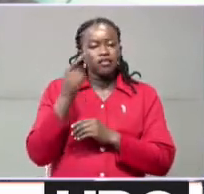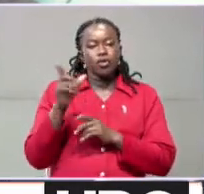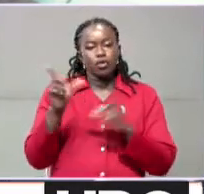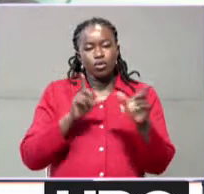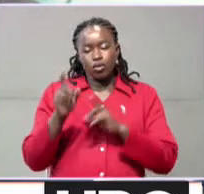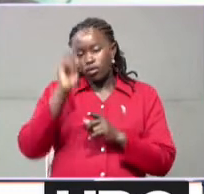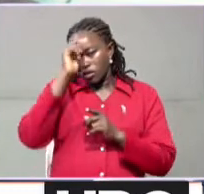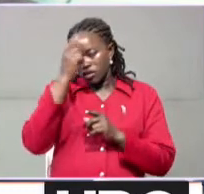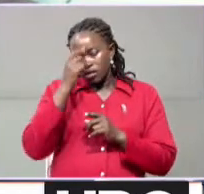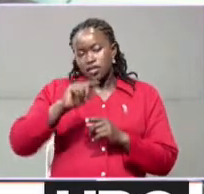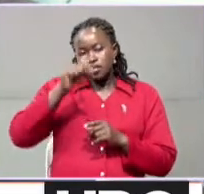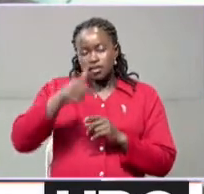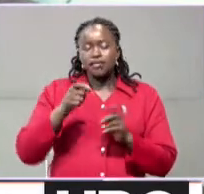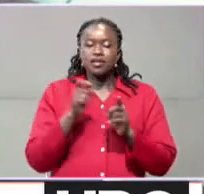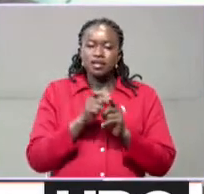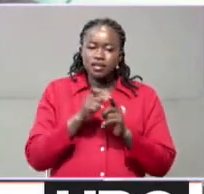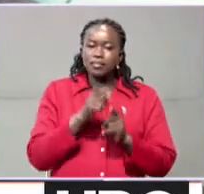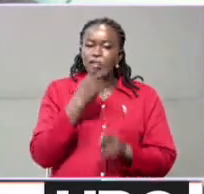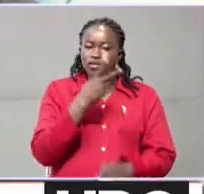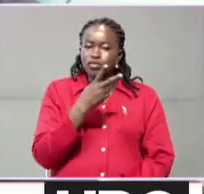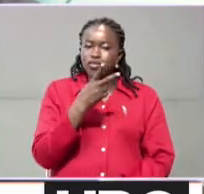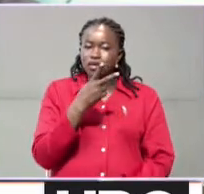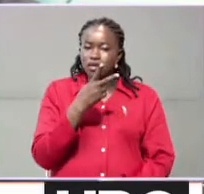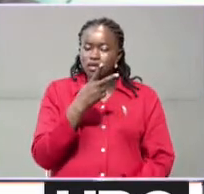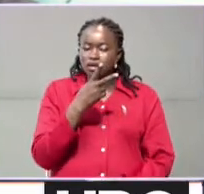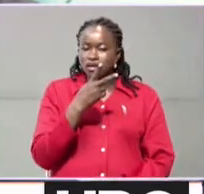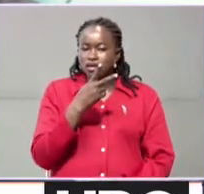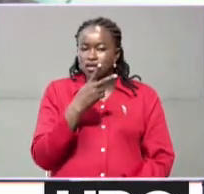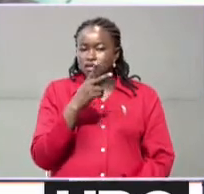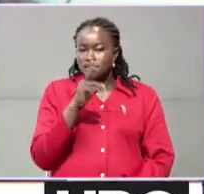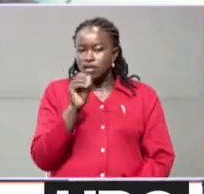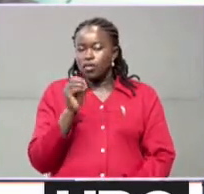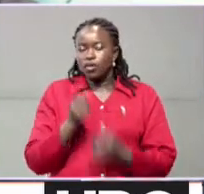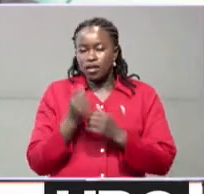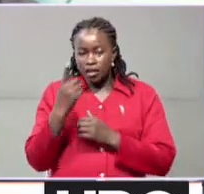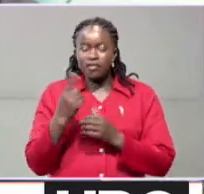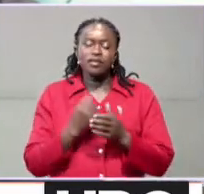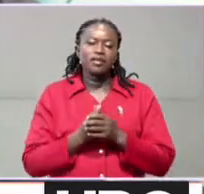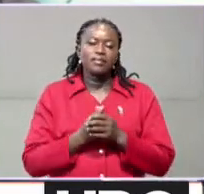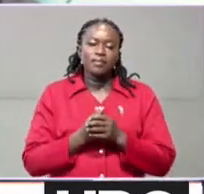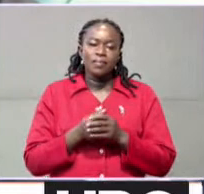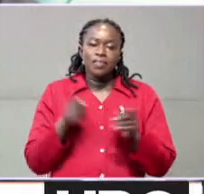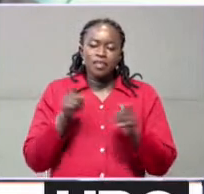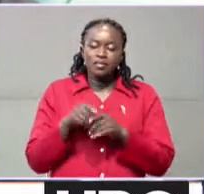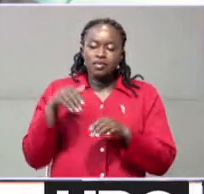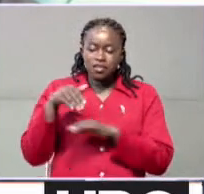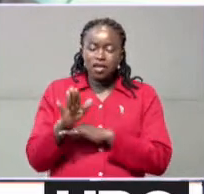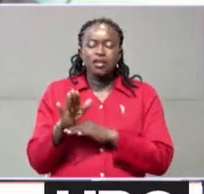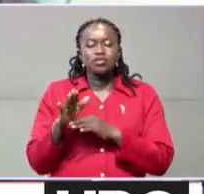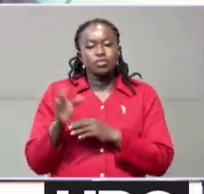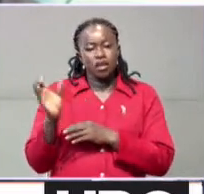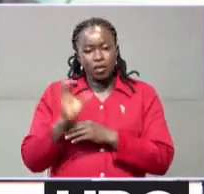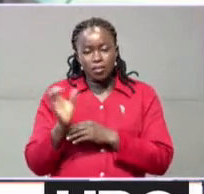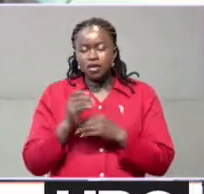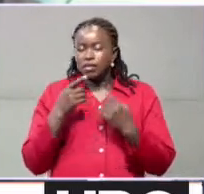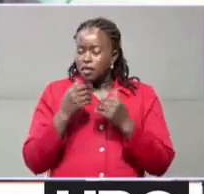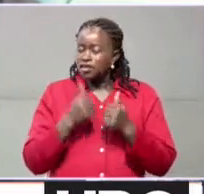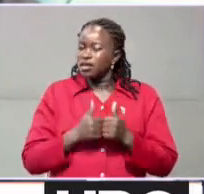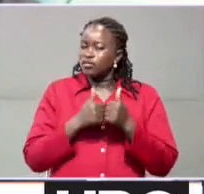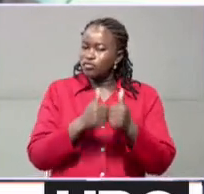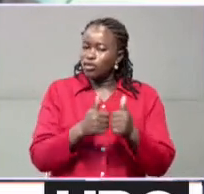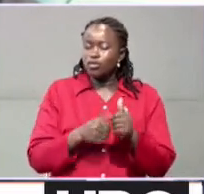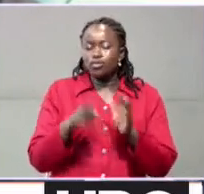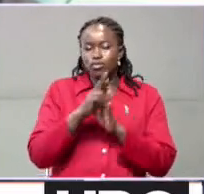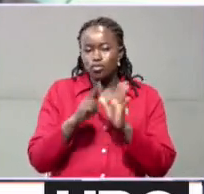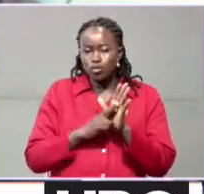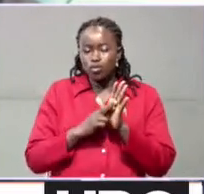the 7th of december 2011 and was referred to the committee on public service and local government in accordance with the